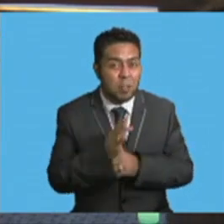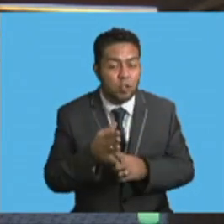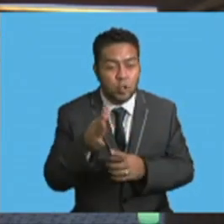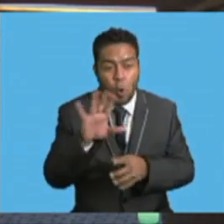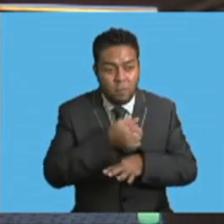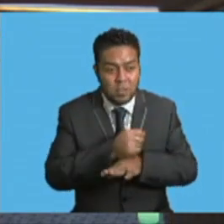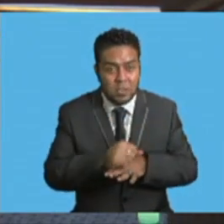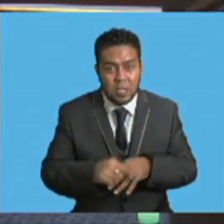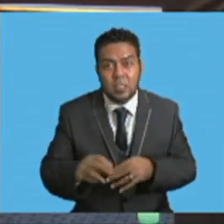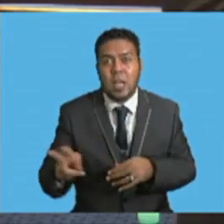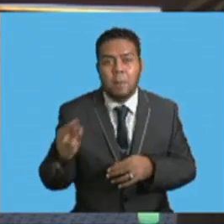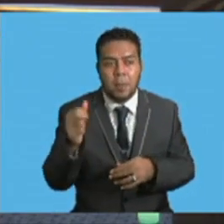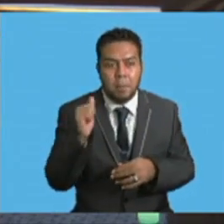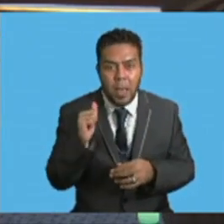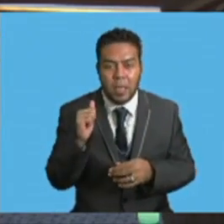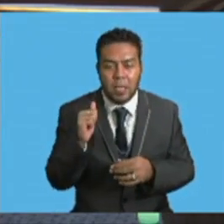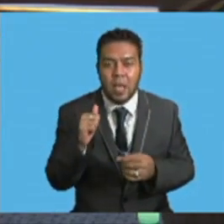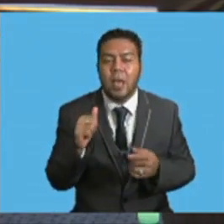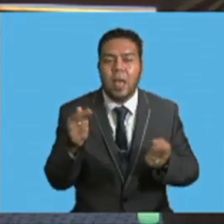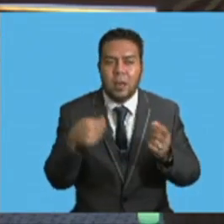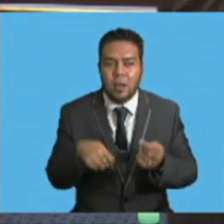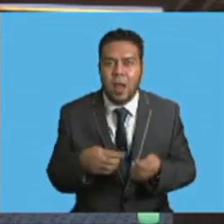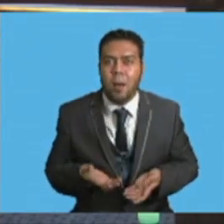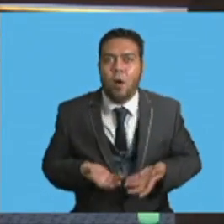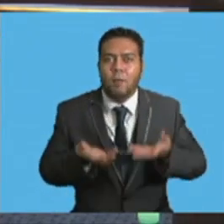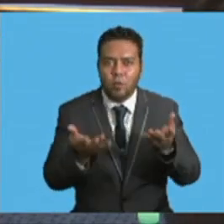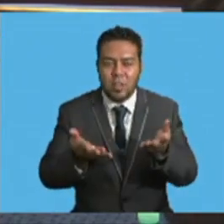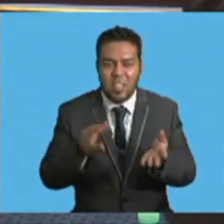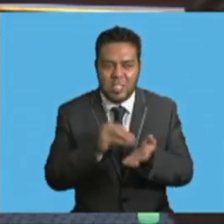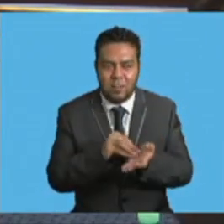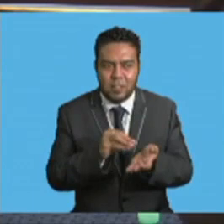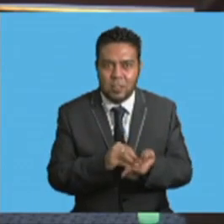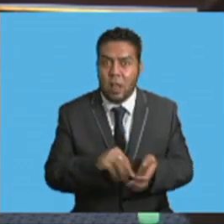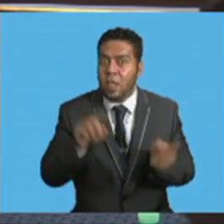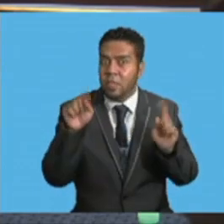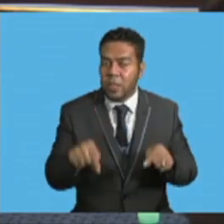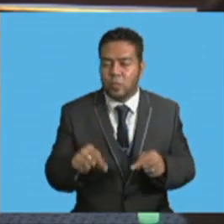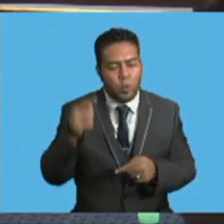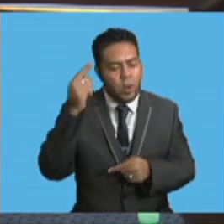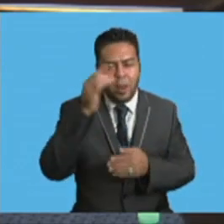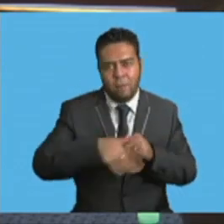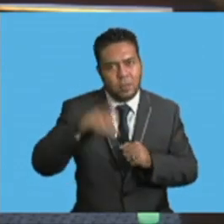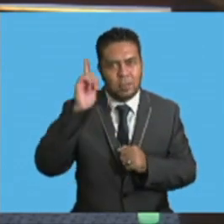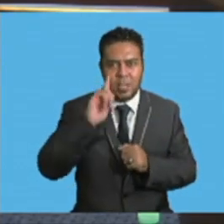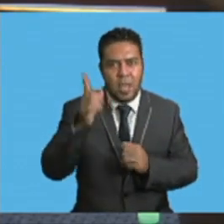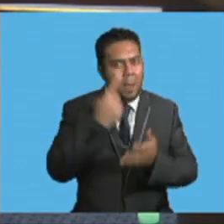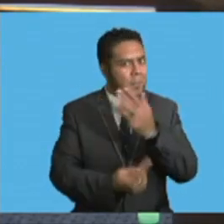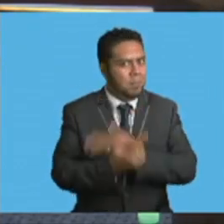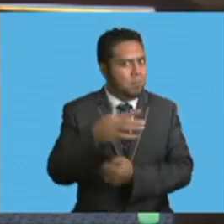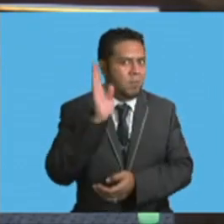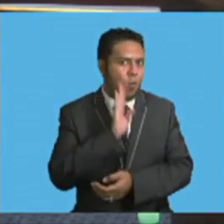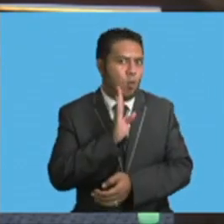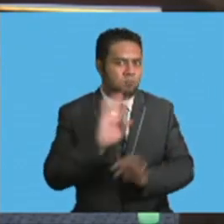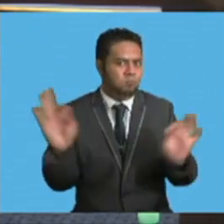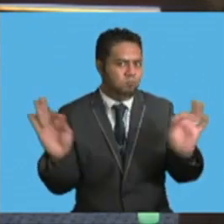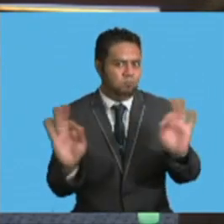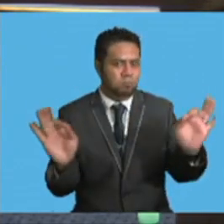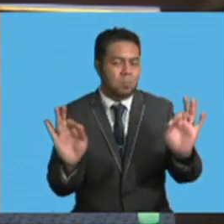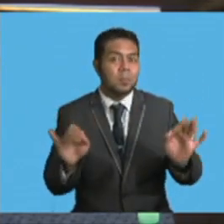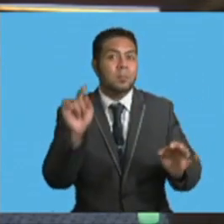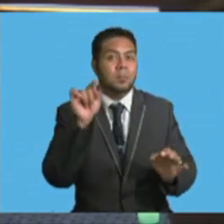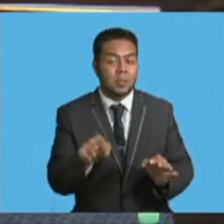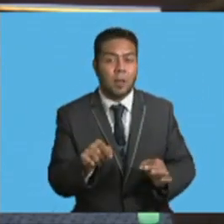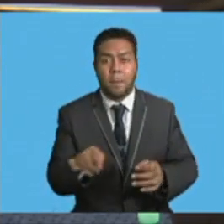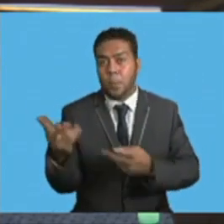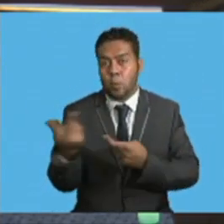overseas, returning and offering their expertise. This is unprecedented. There are ongoing discussions with both the Ministry of